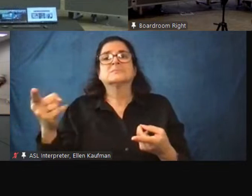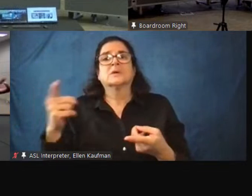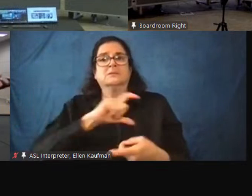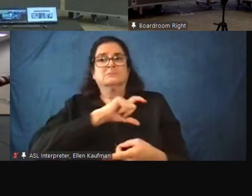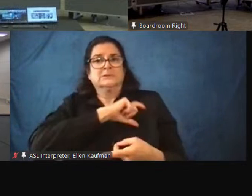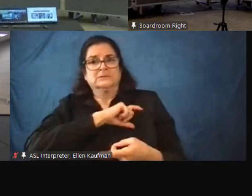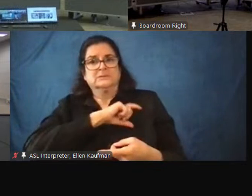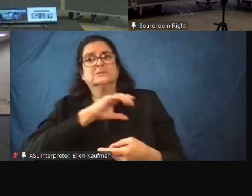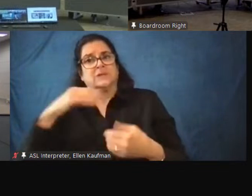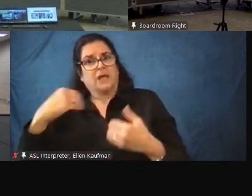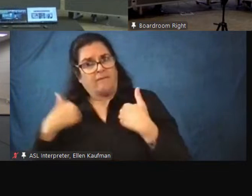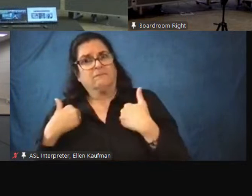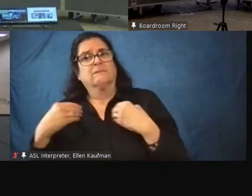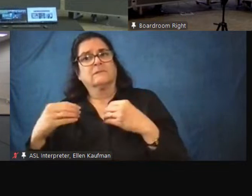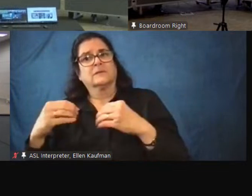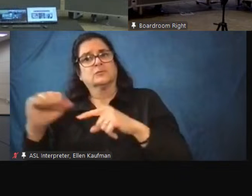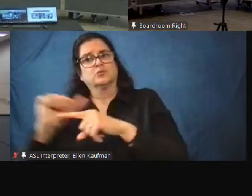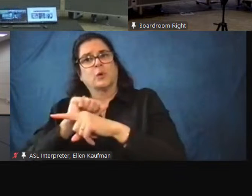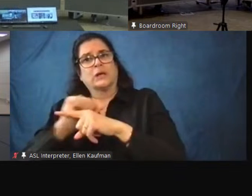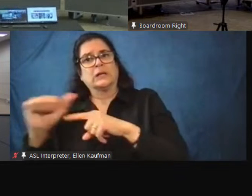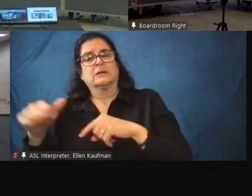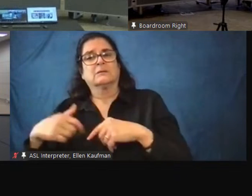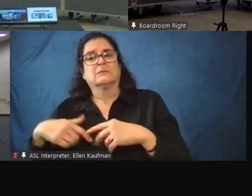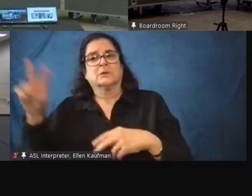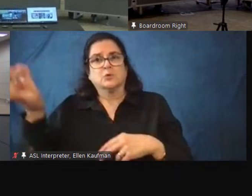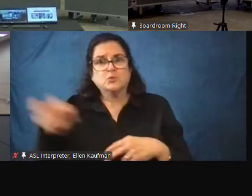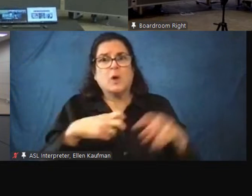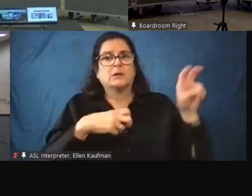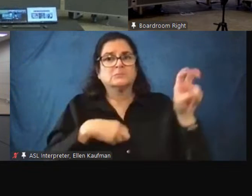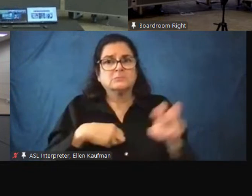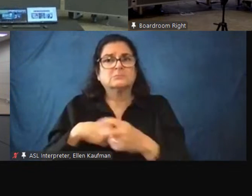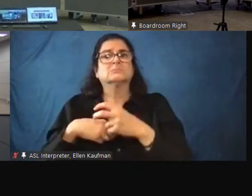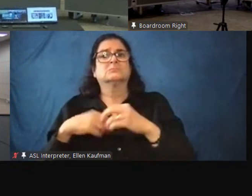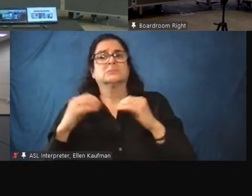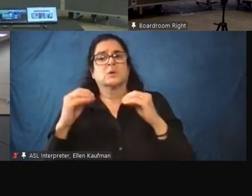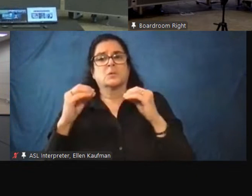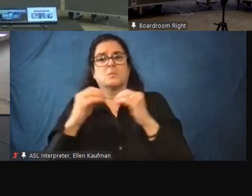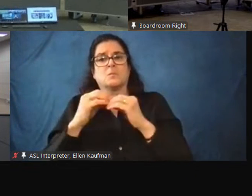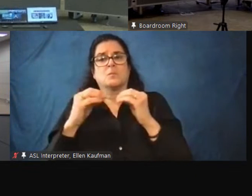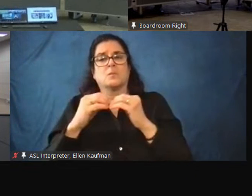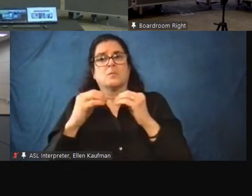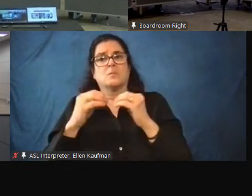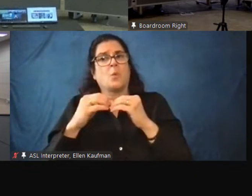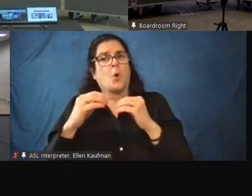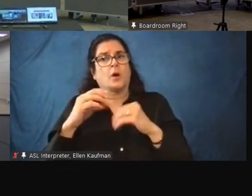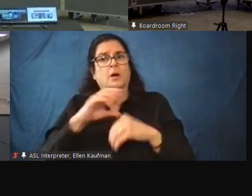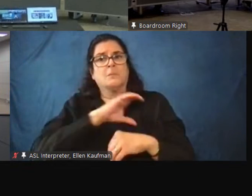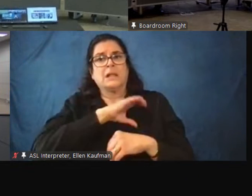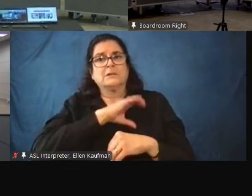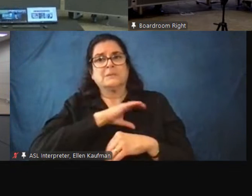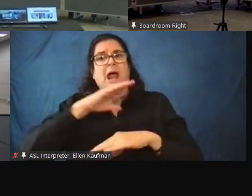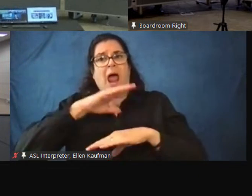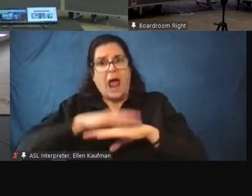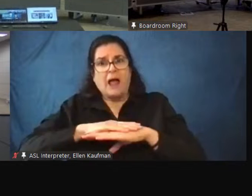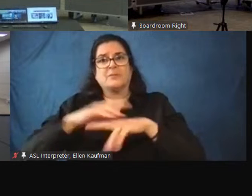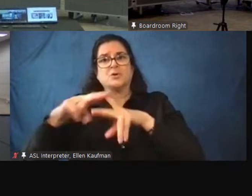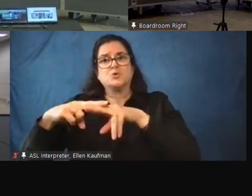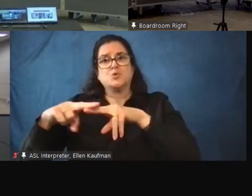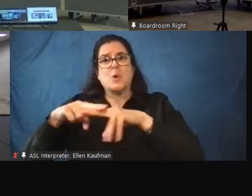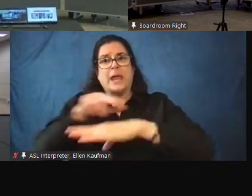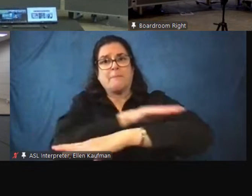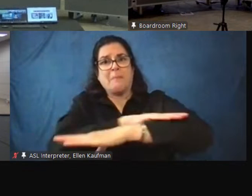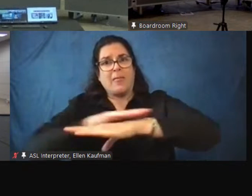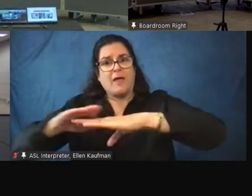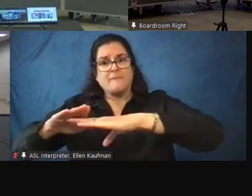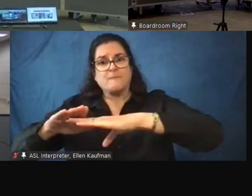transfer from other places to get law enforcement on these platforms. Mr. Members, you're at your time. I don't have